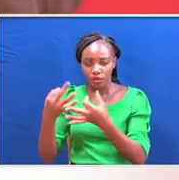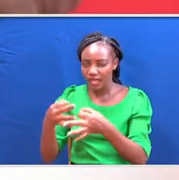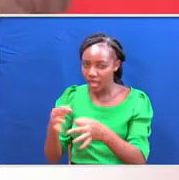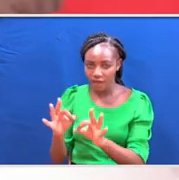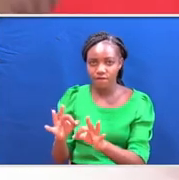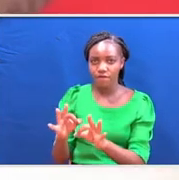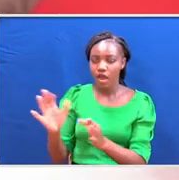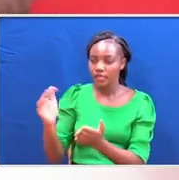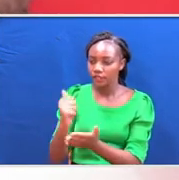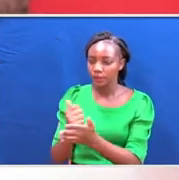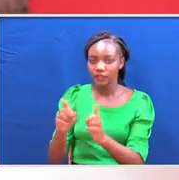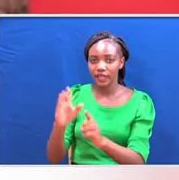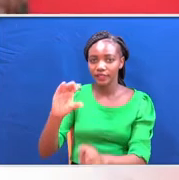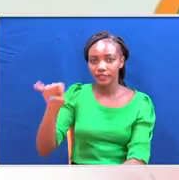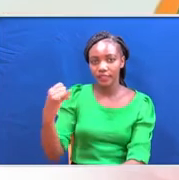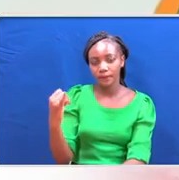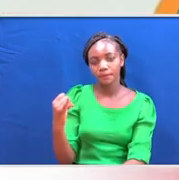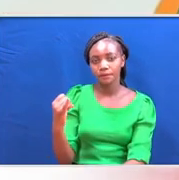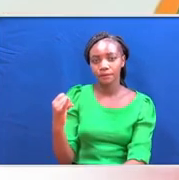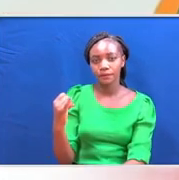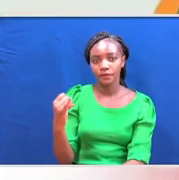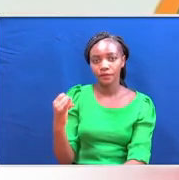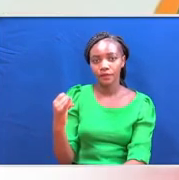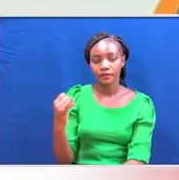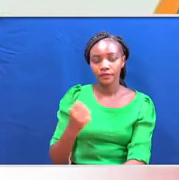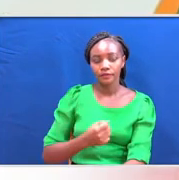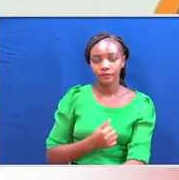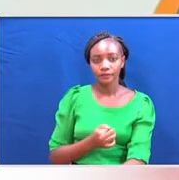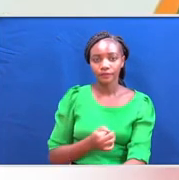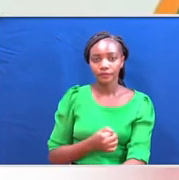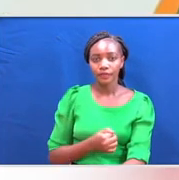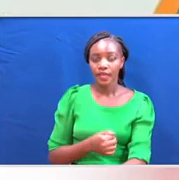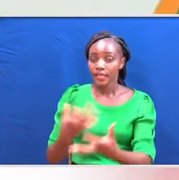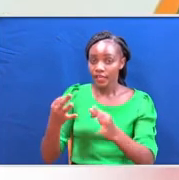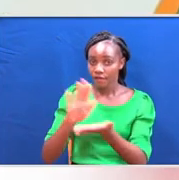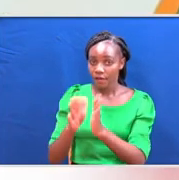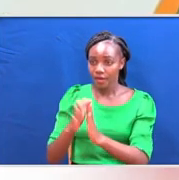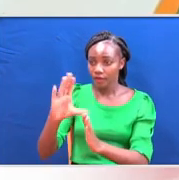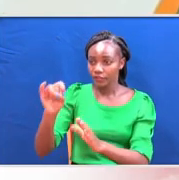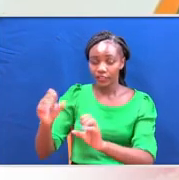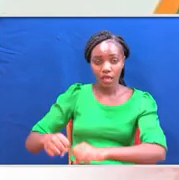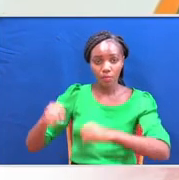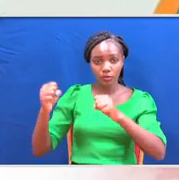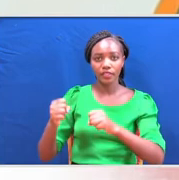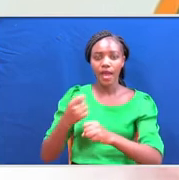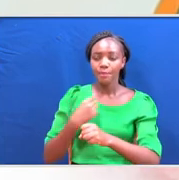be appointed as CJ. As CJ Maraga retired, we are, I think,